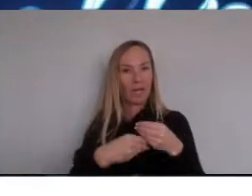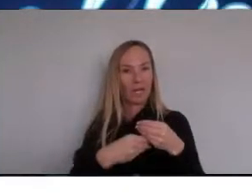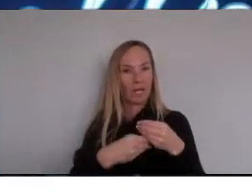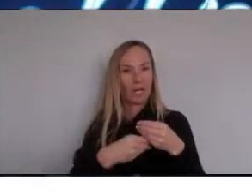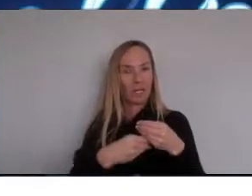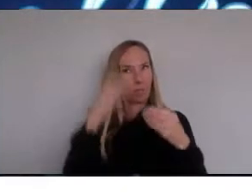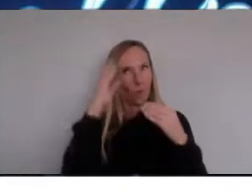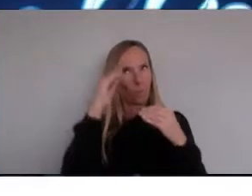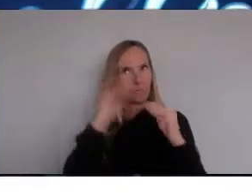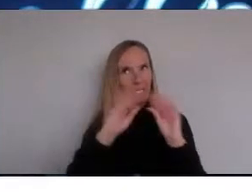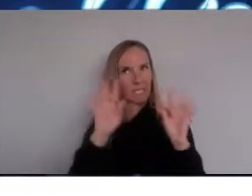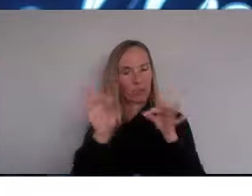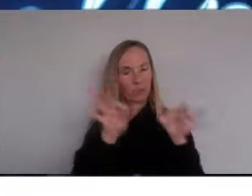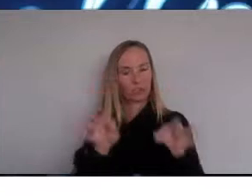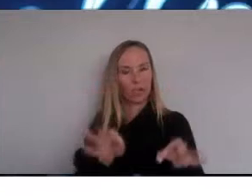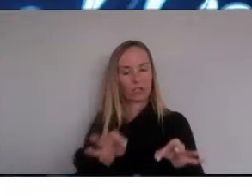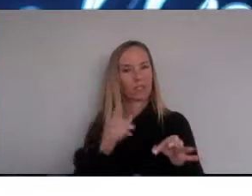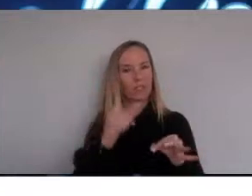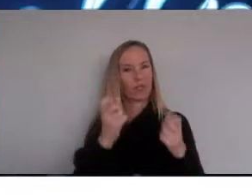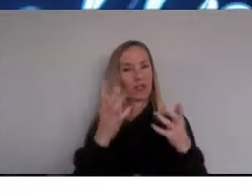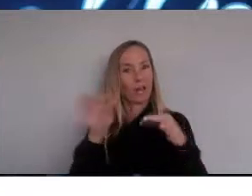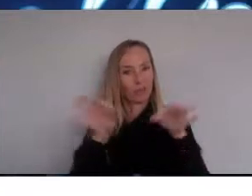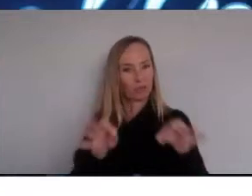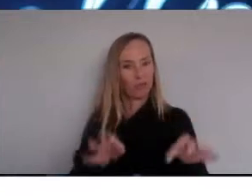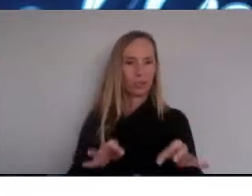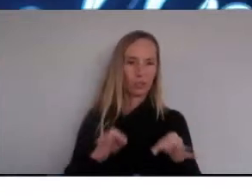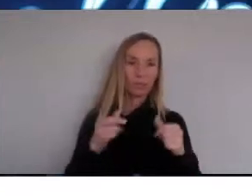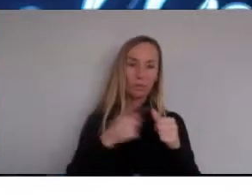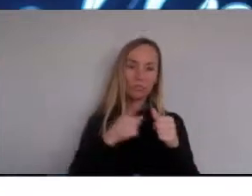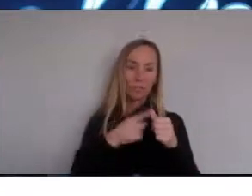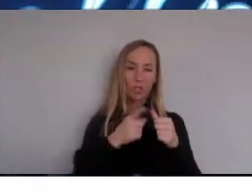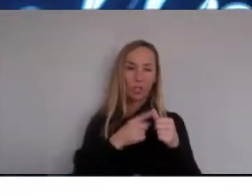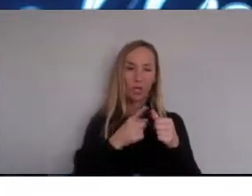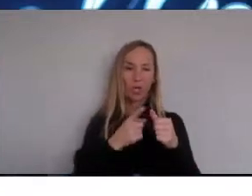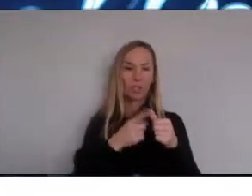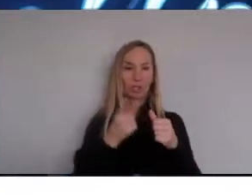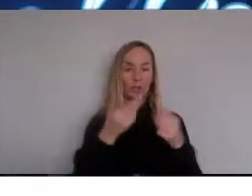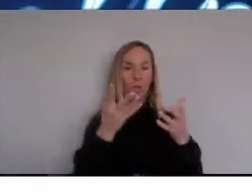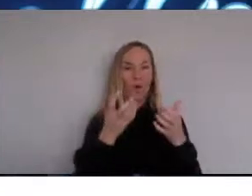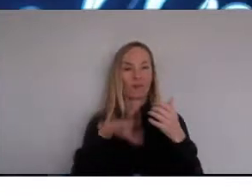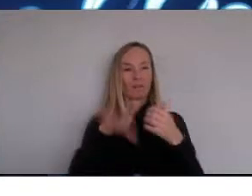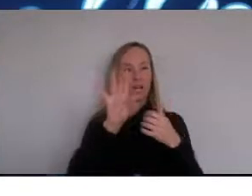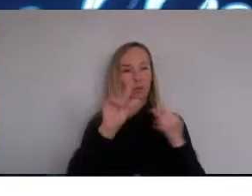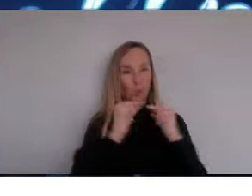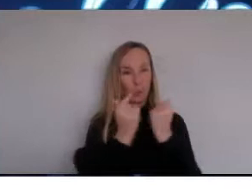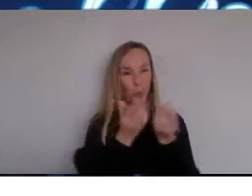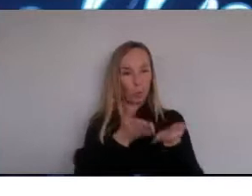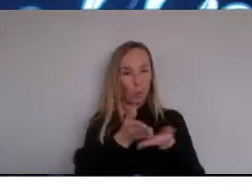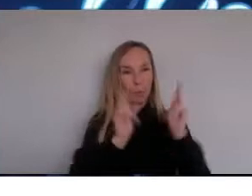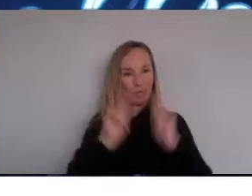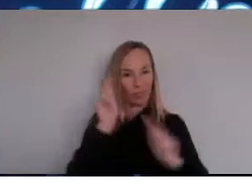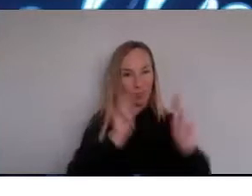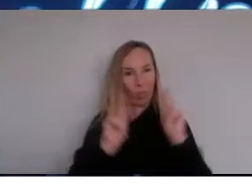some clearer instructions because there are a lot. And so first, you want to locate your group through people